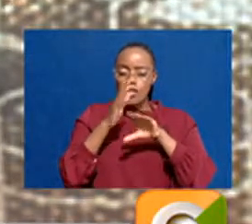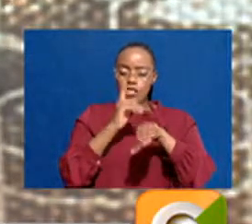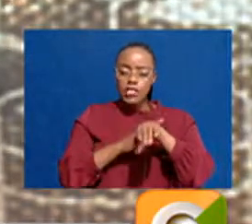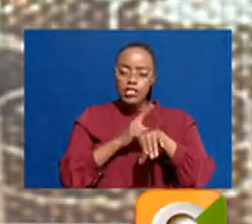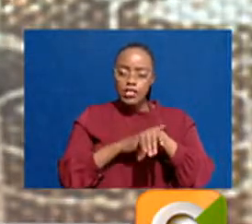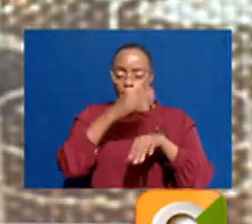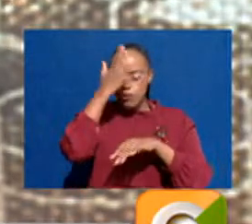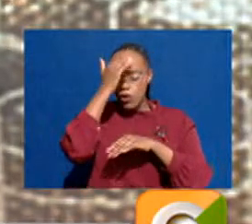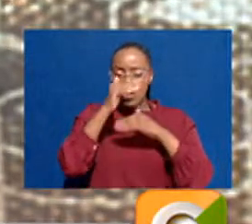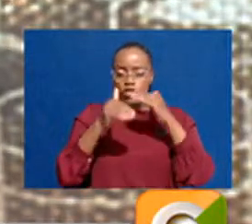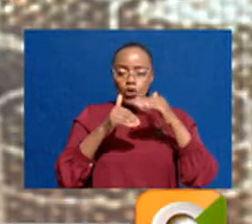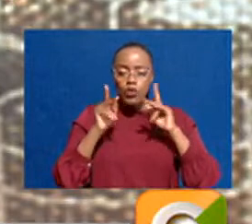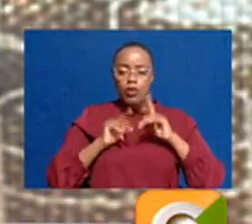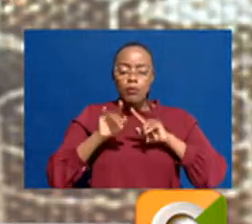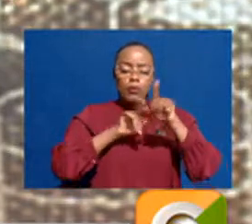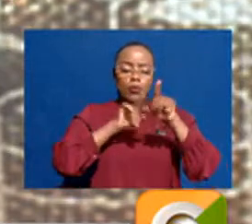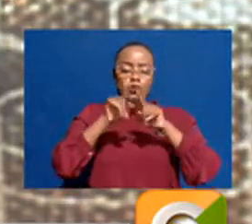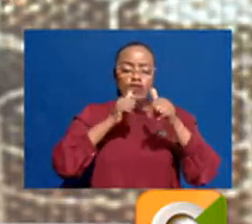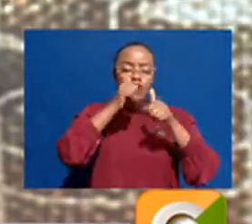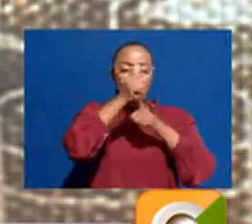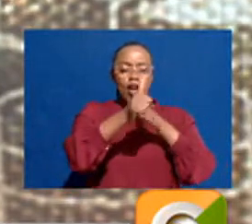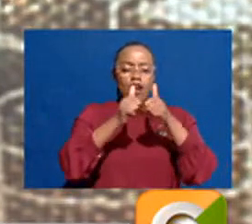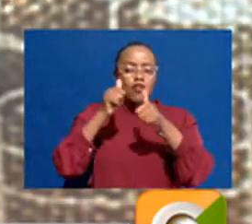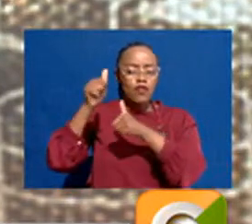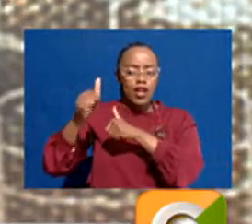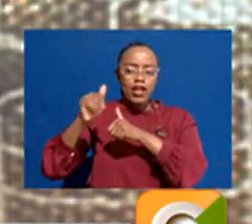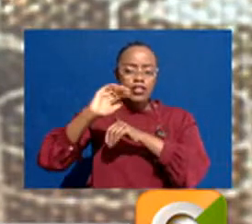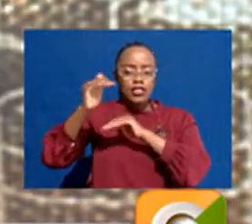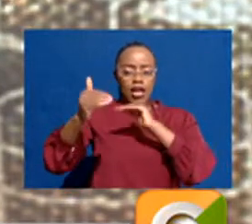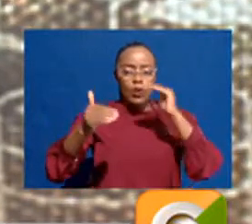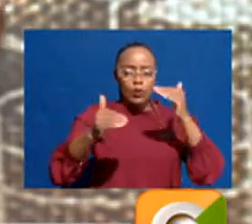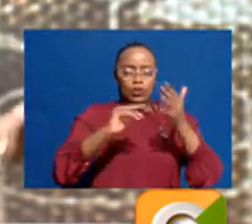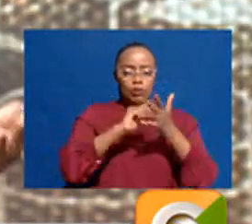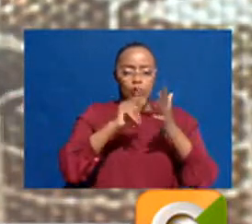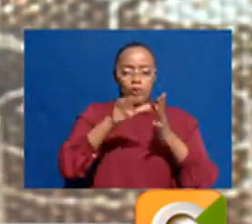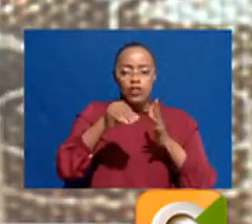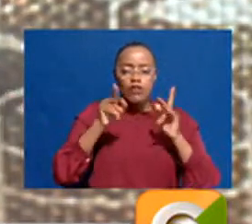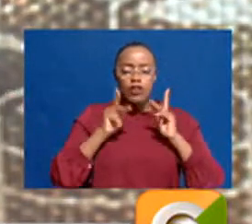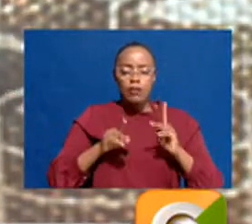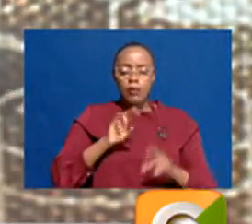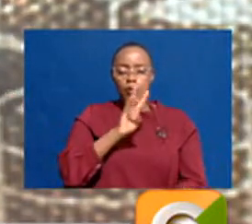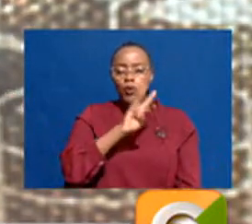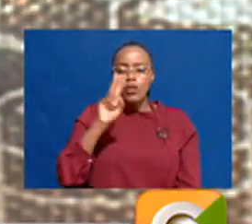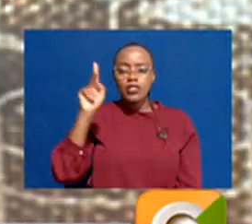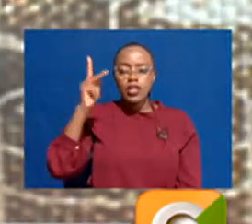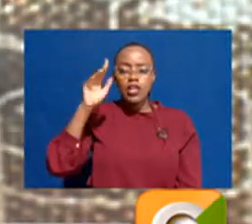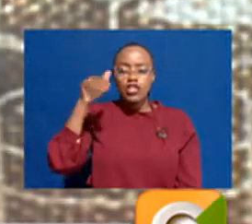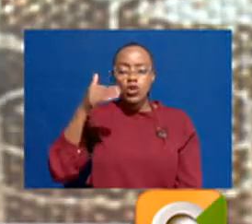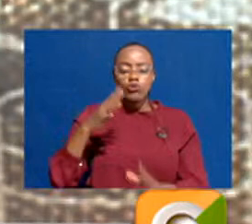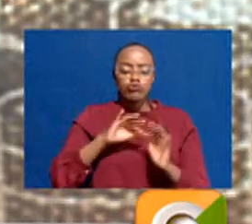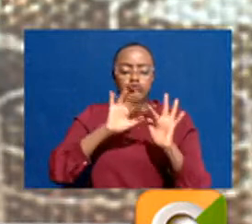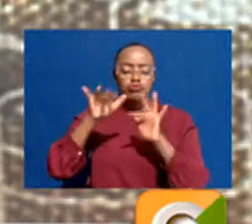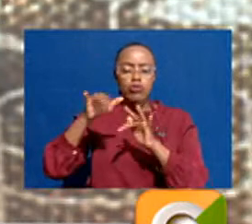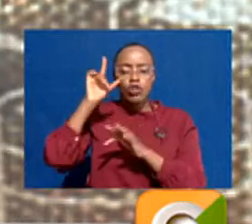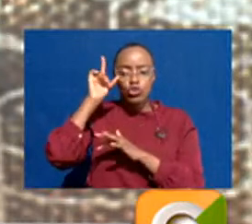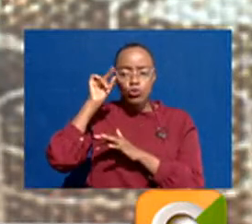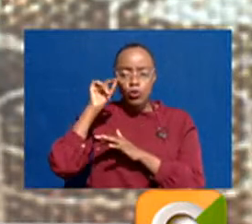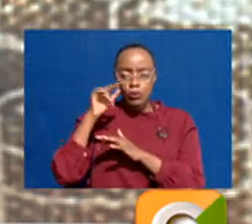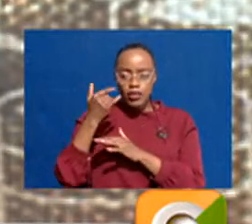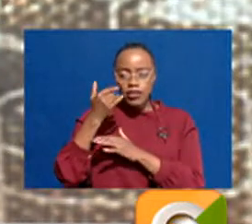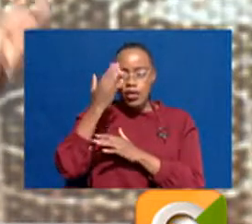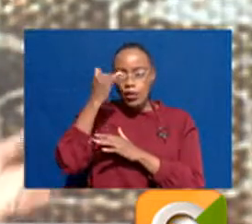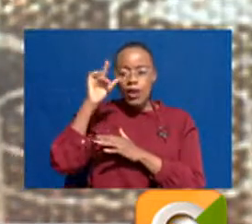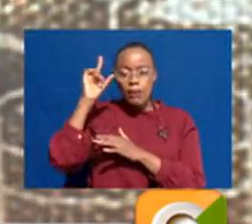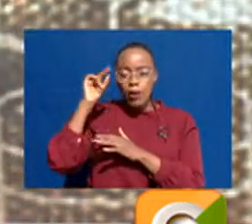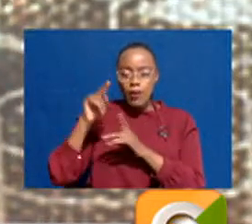because everybody's traveling to the farthest, to the cities, right? So you find people in Western Kenya all going to Mombasa, those in